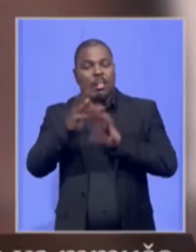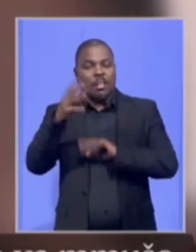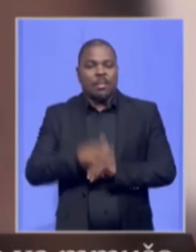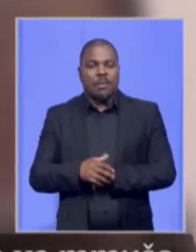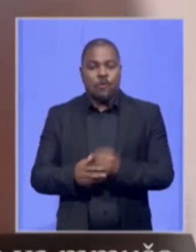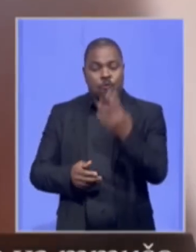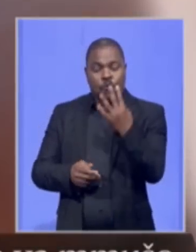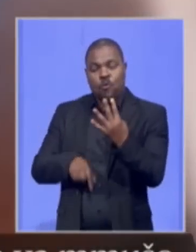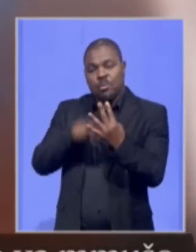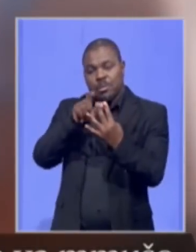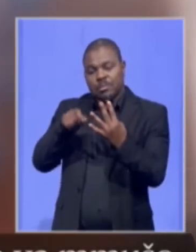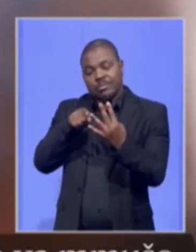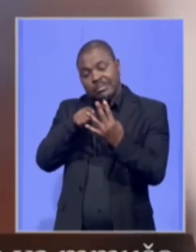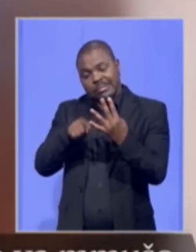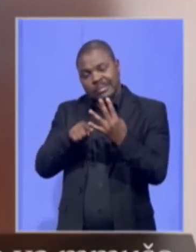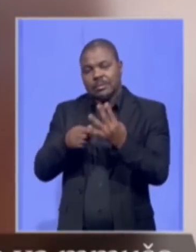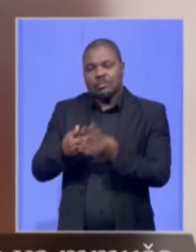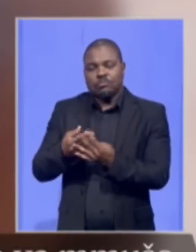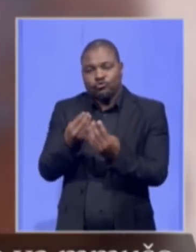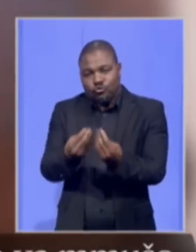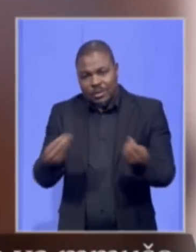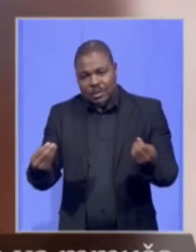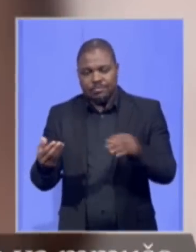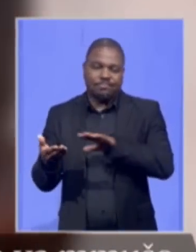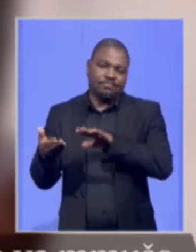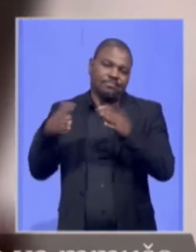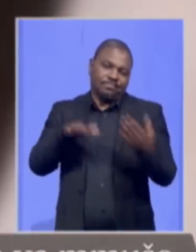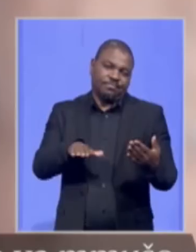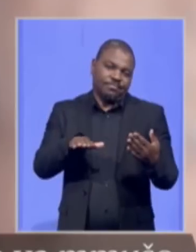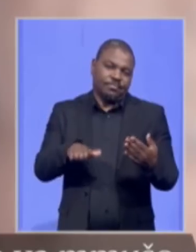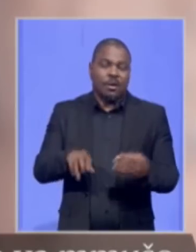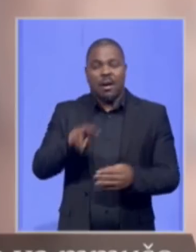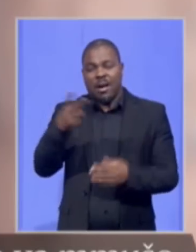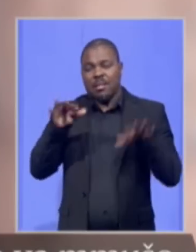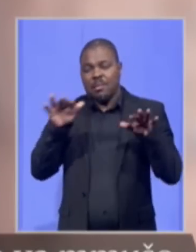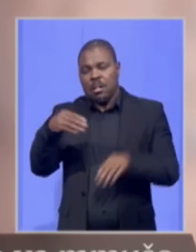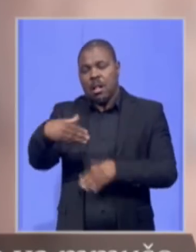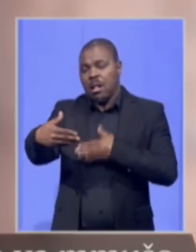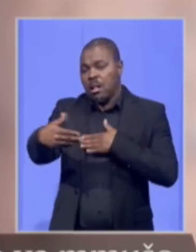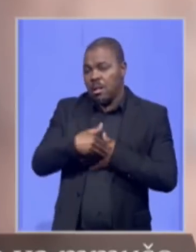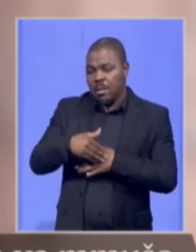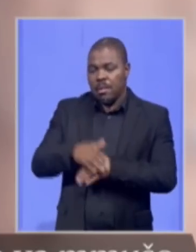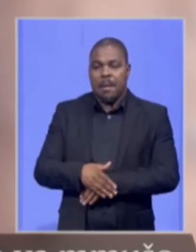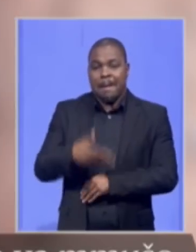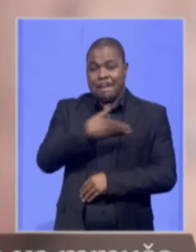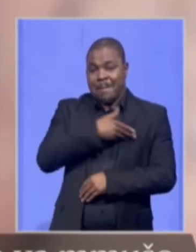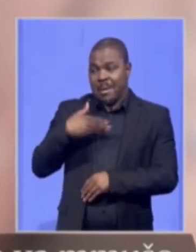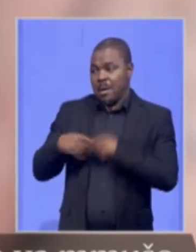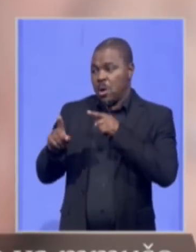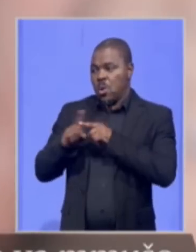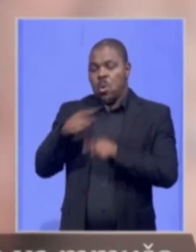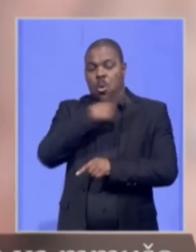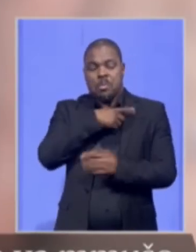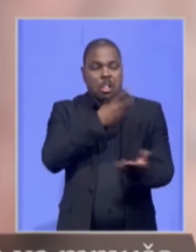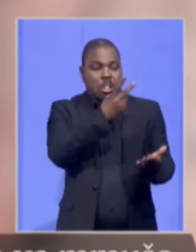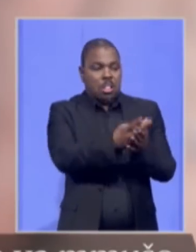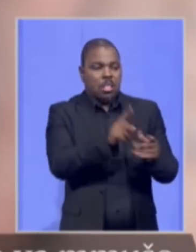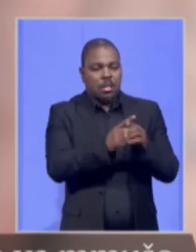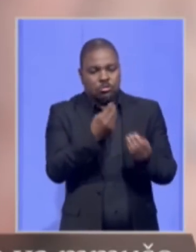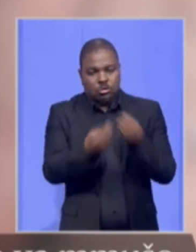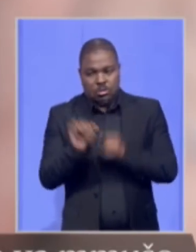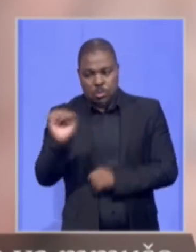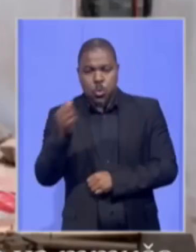go balwa le bana ba babedi ba lobile maphelo a bona mola ba bangwe ba gobetše. mme yo a amogetse go bookelong ka dikgobalo le bana ba gagwe